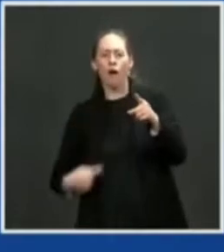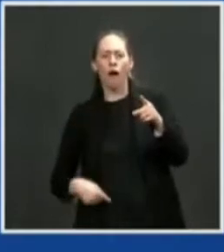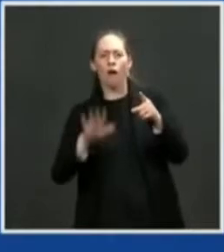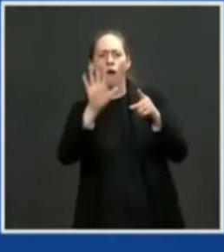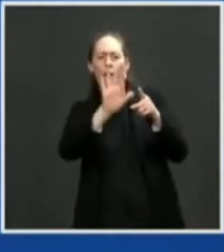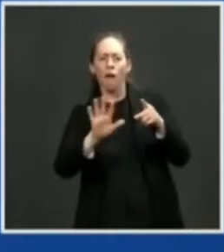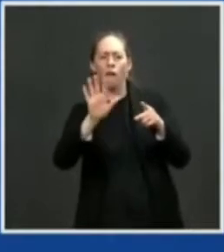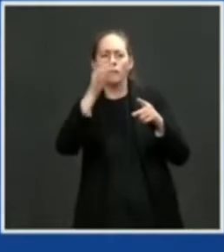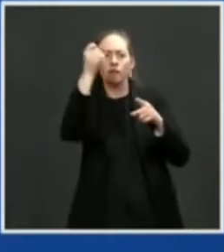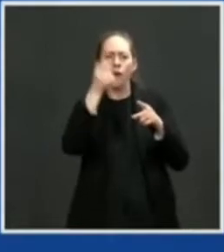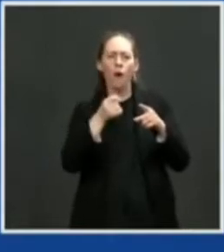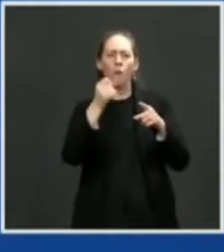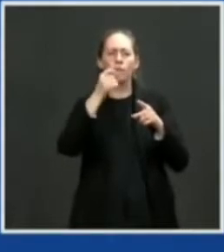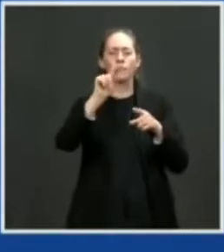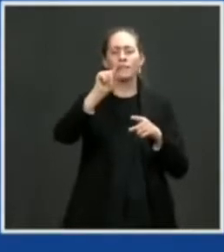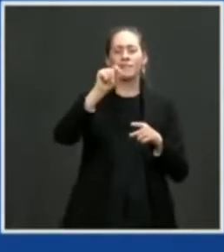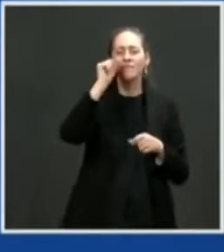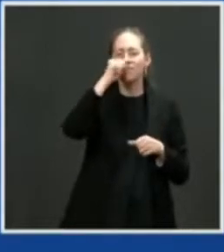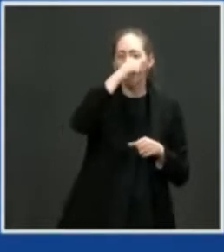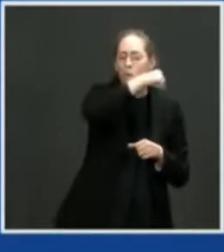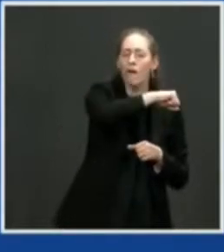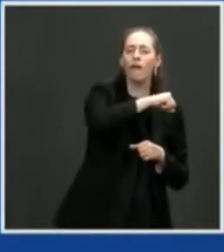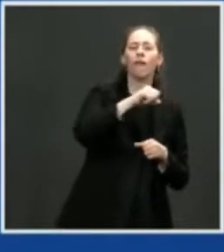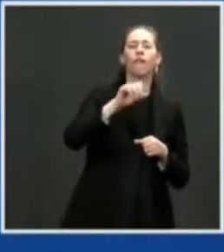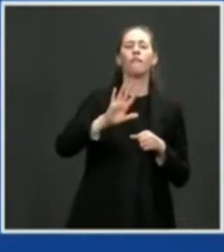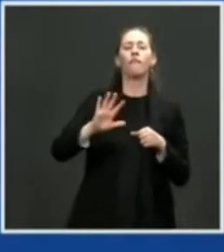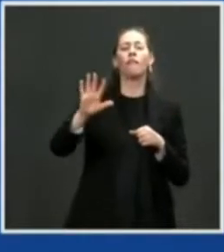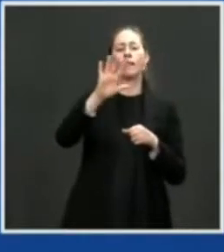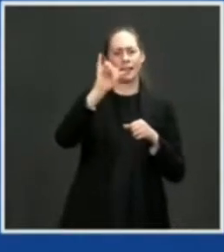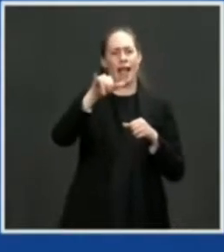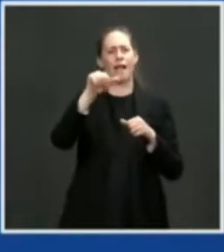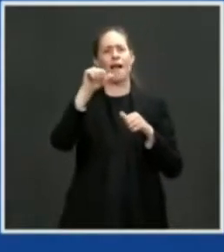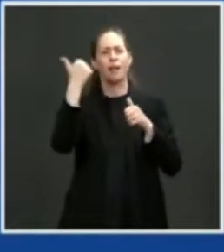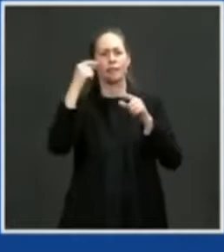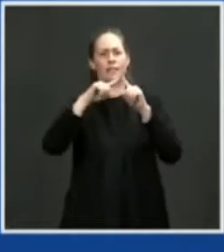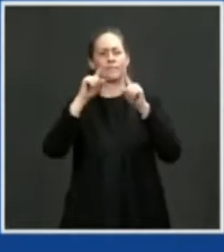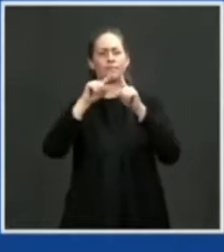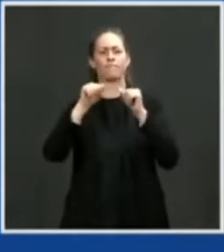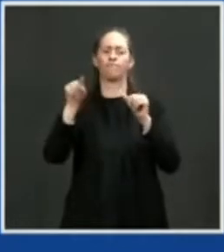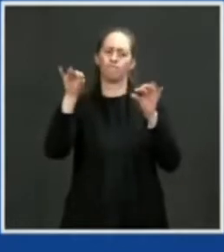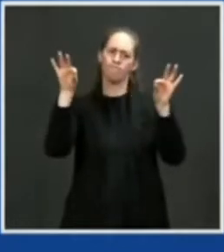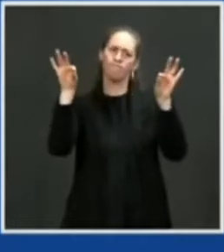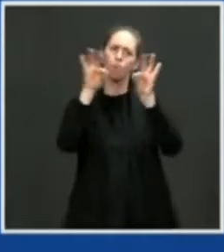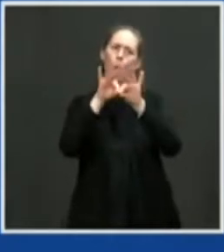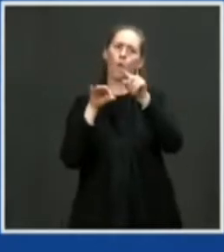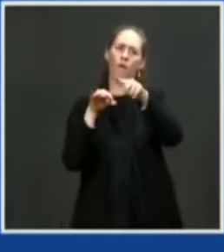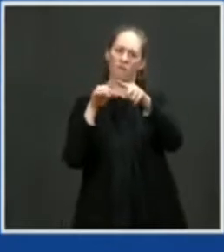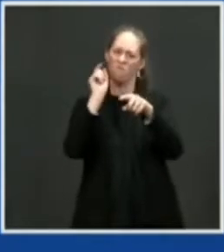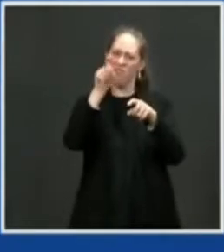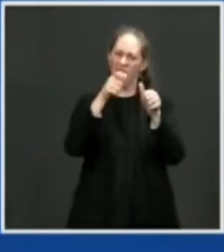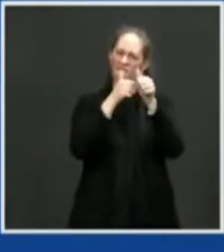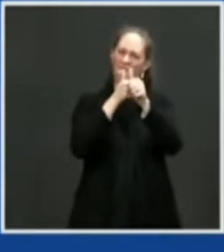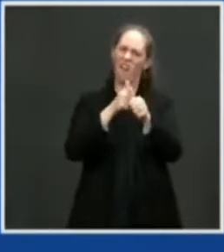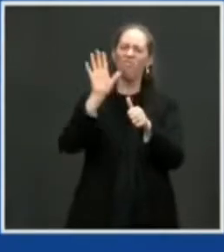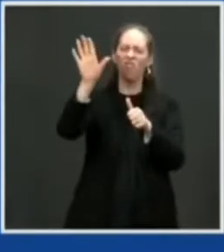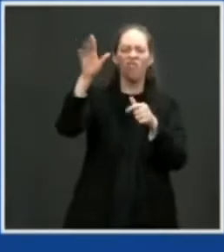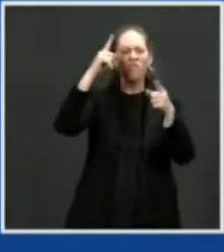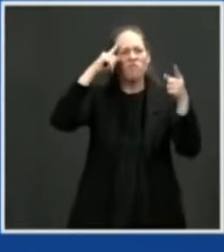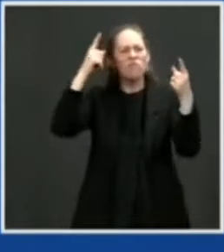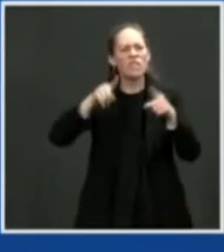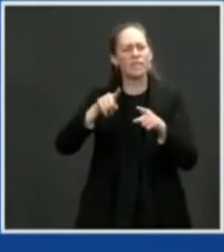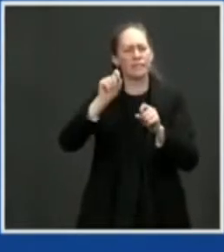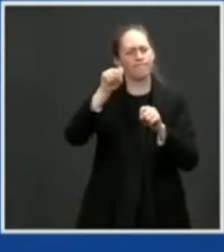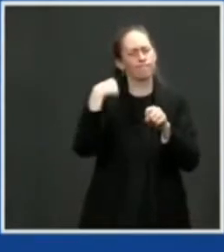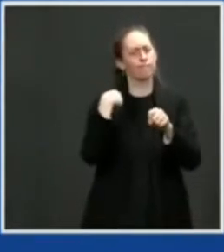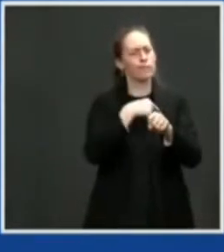a whole range of other things. And the third thing, and the thing that I admire about